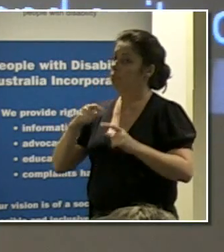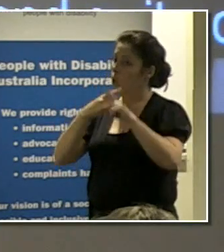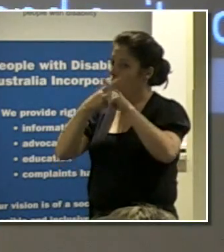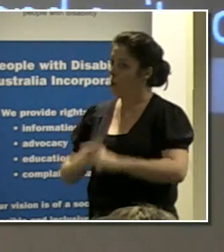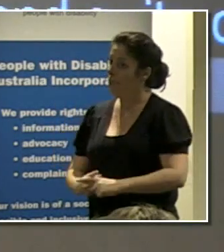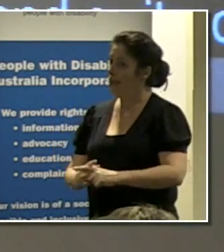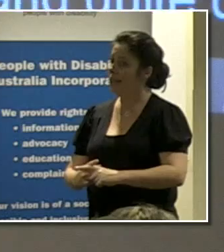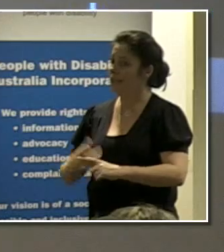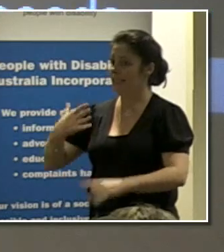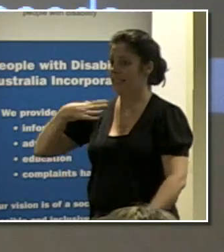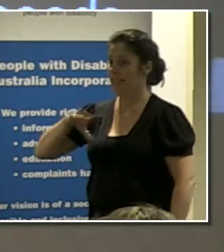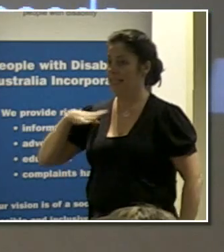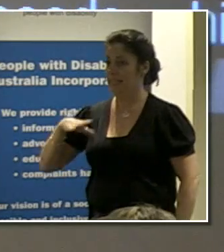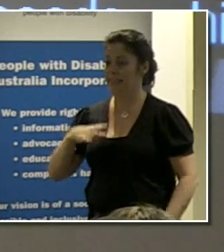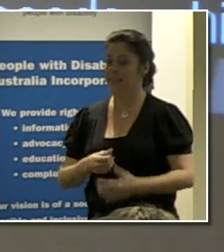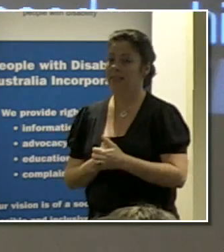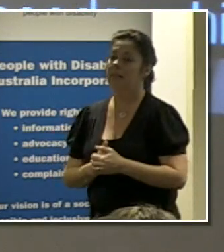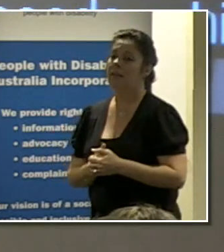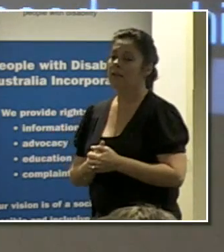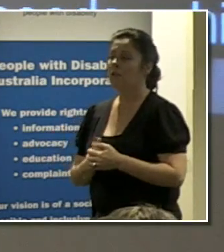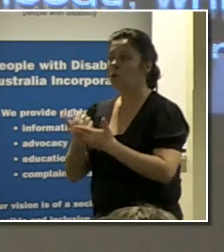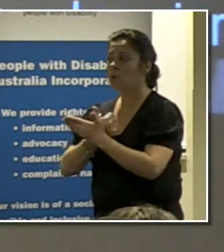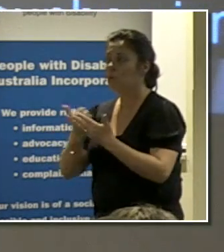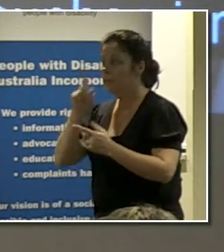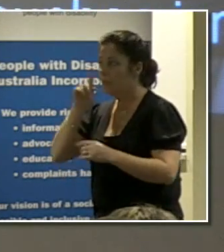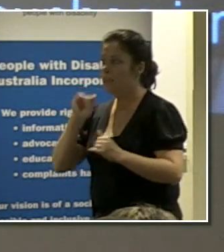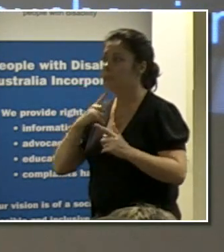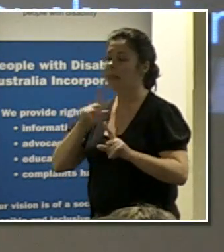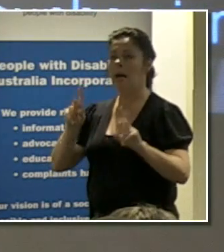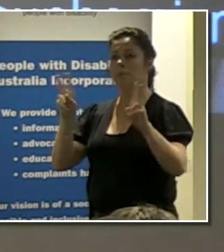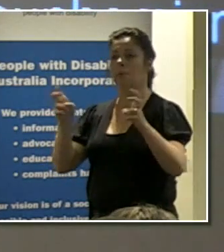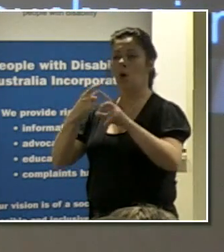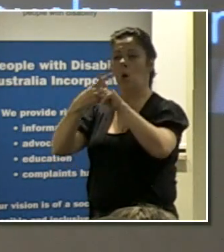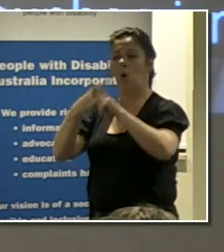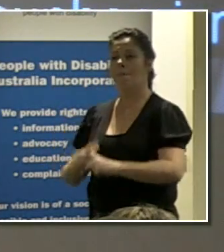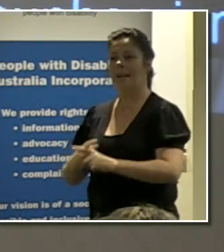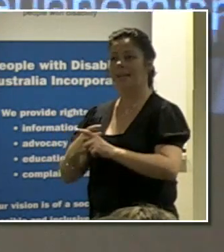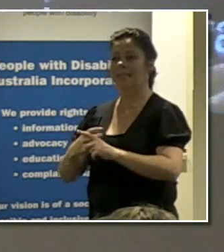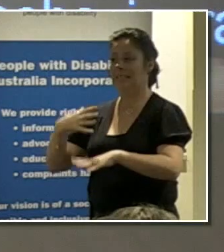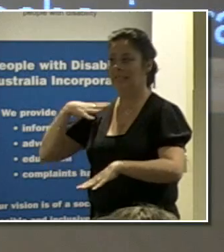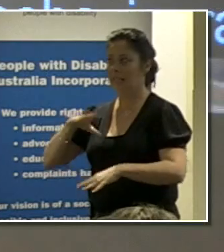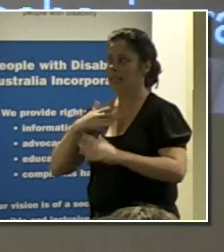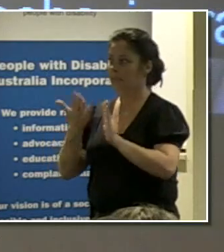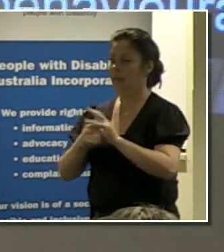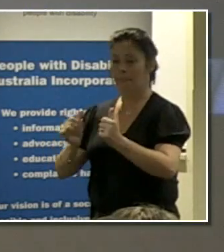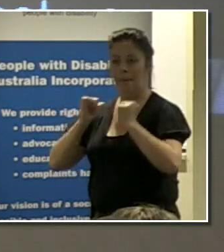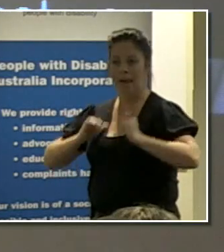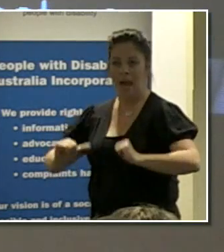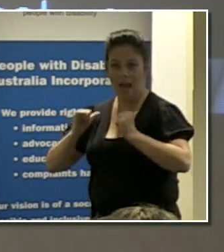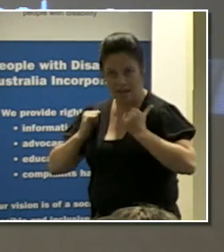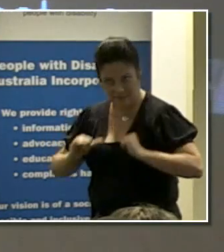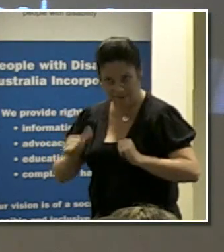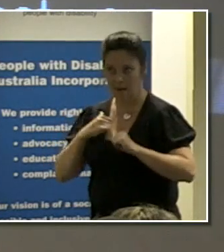a euphemism for significant behavioural problems. And we've set up a